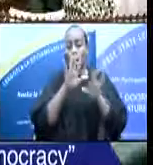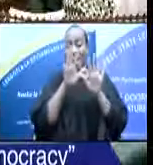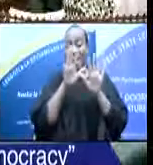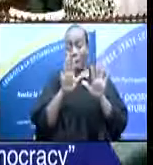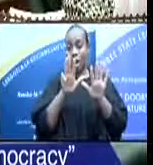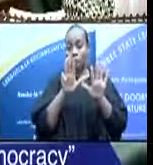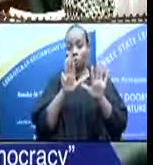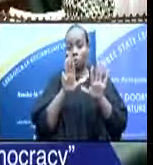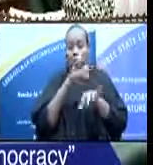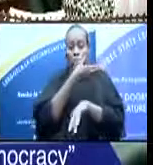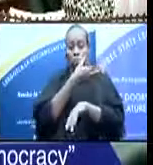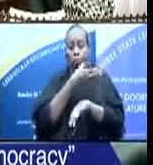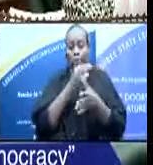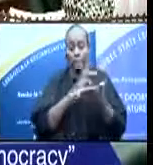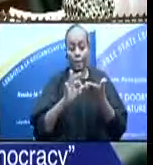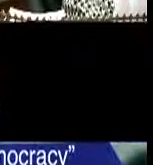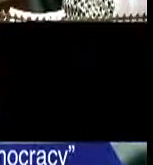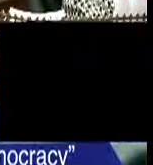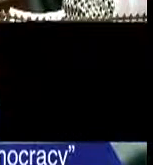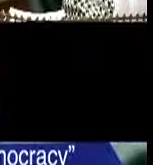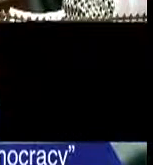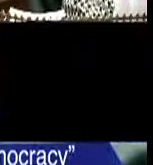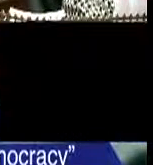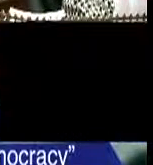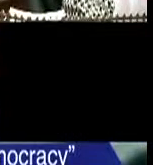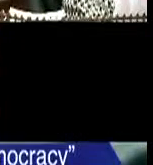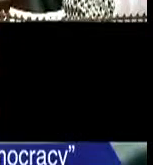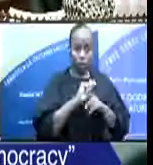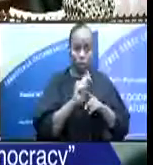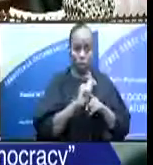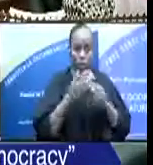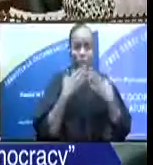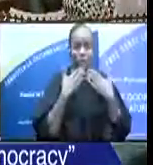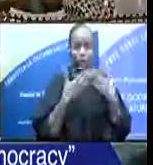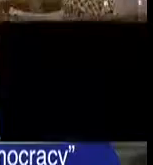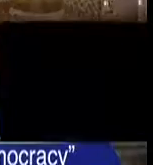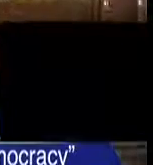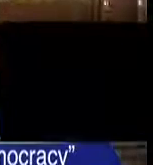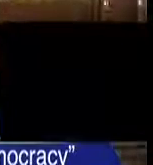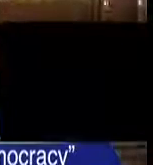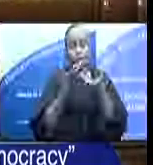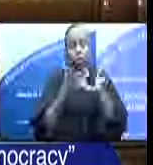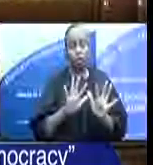that work at Propeller House. Thank you, Honourable Smith.